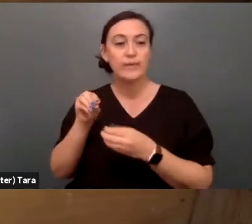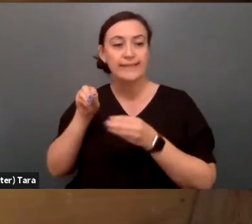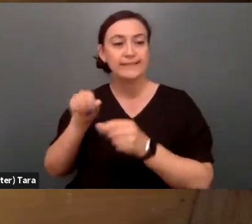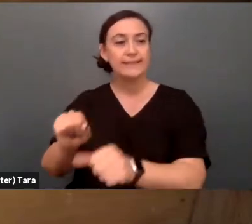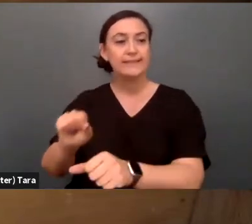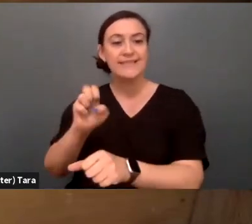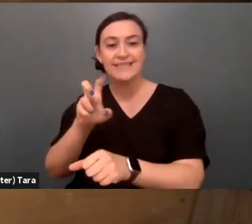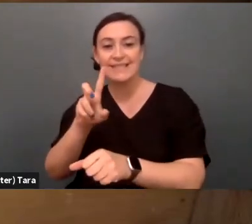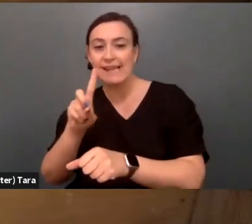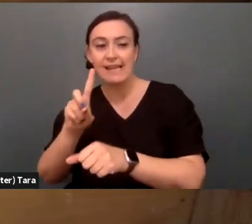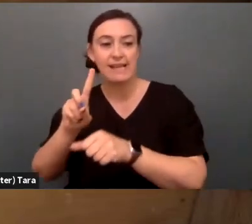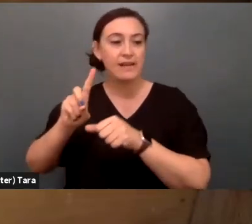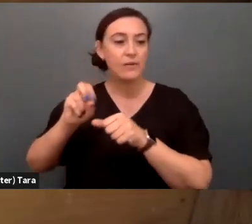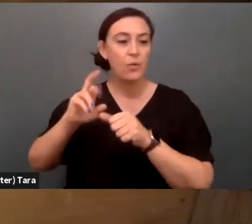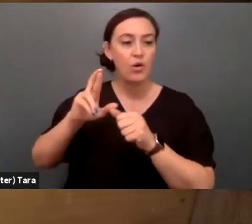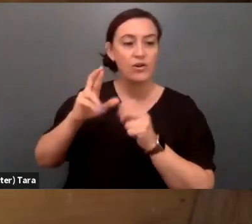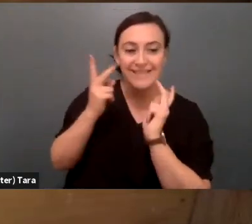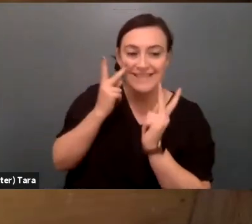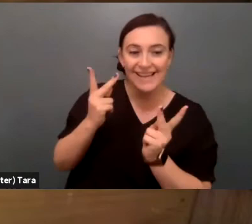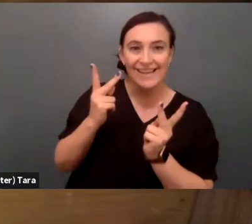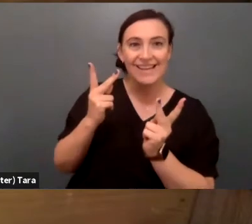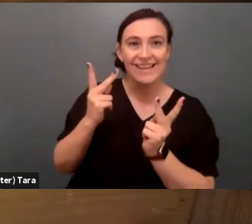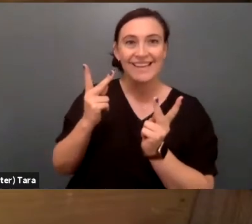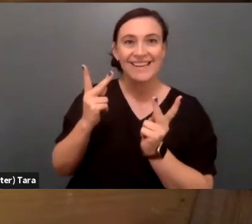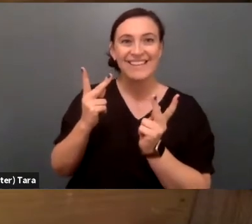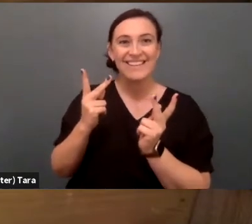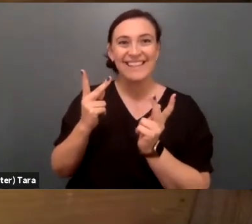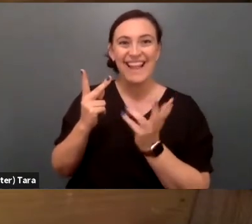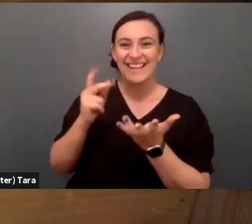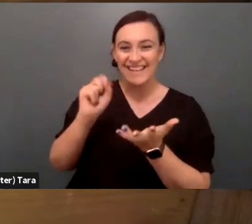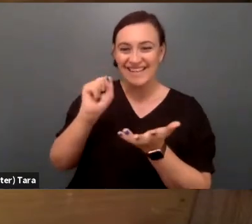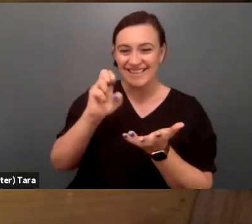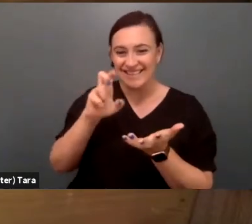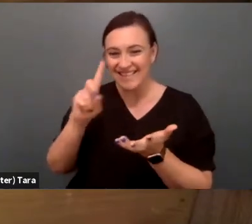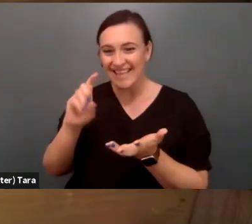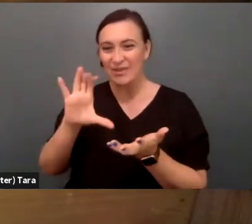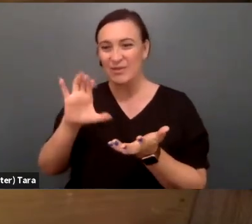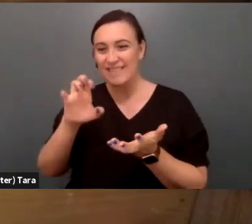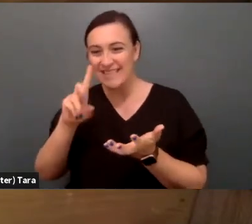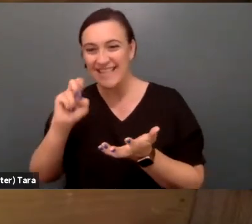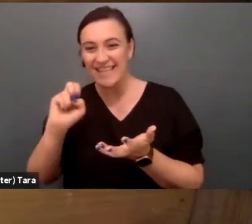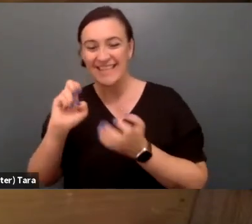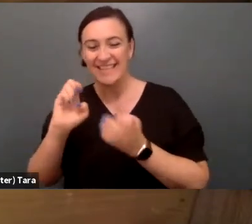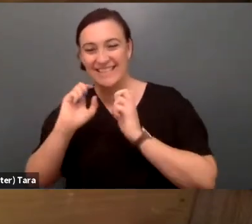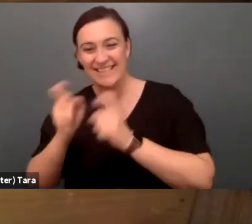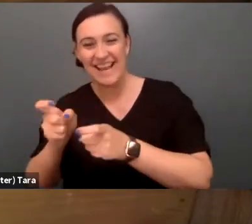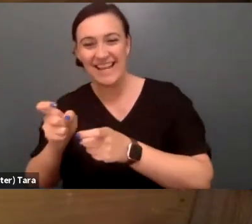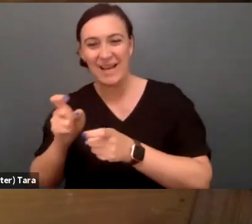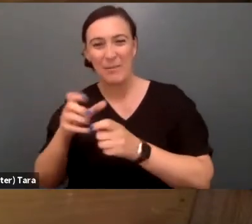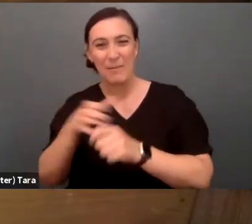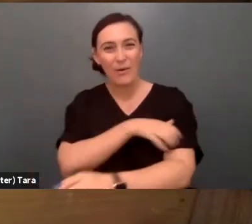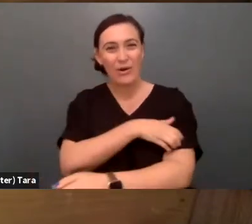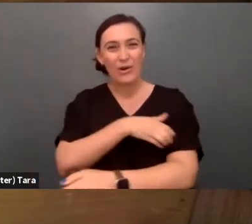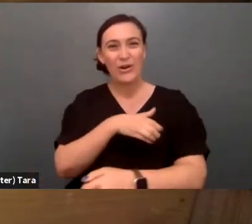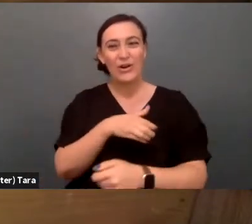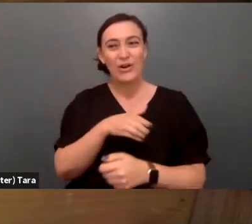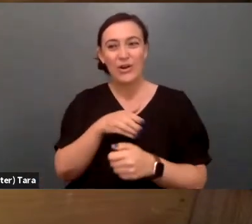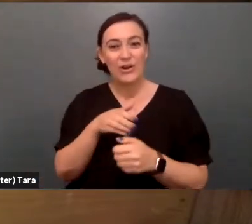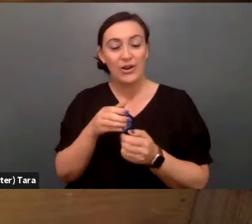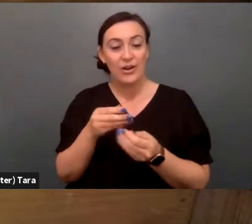be some way to visually represent SEED and CEDE, but how can we seed power throughout